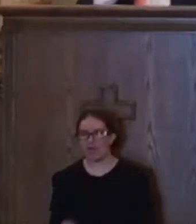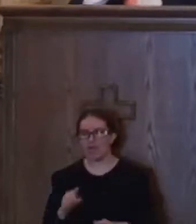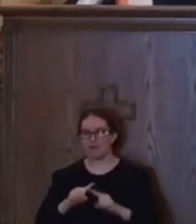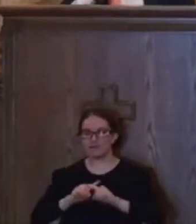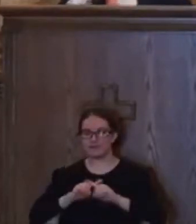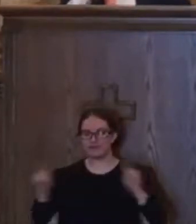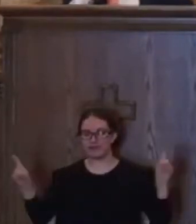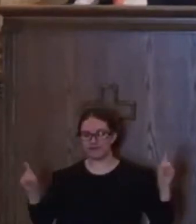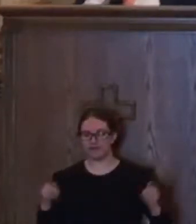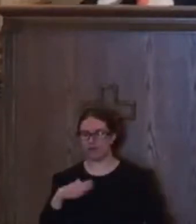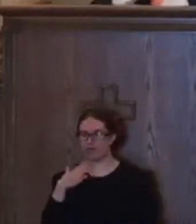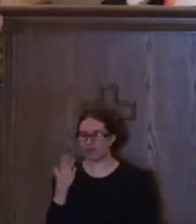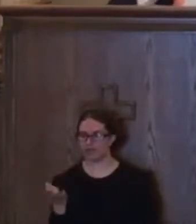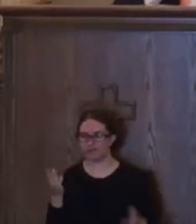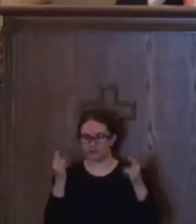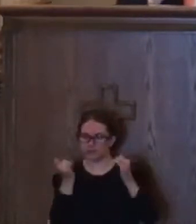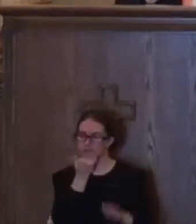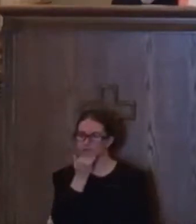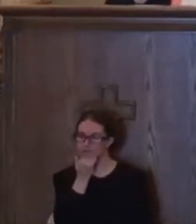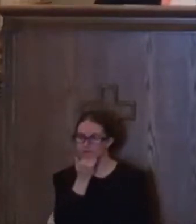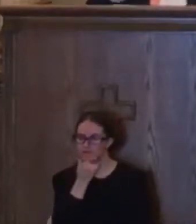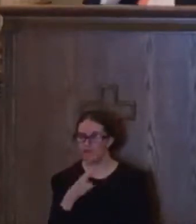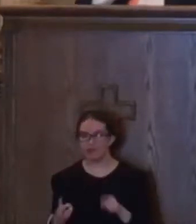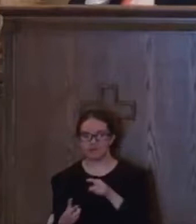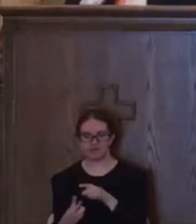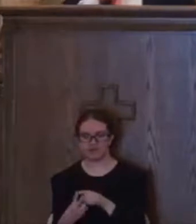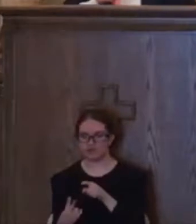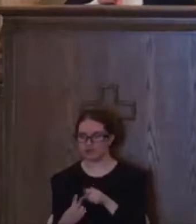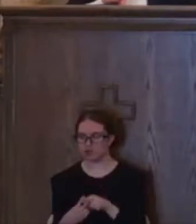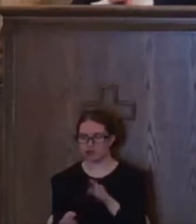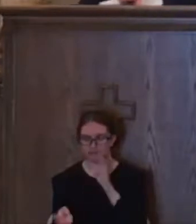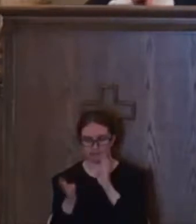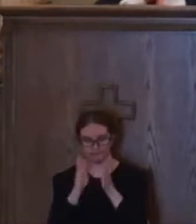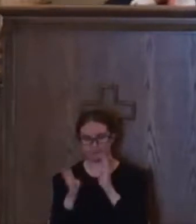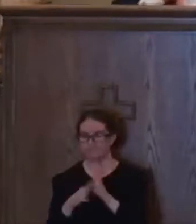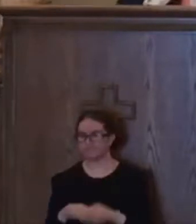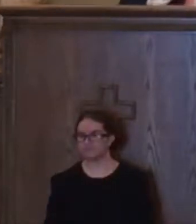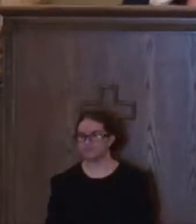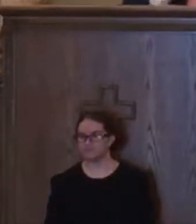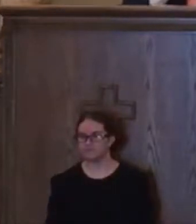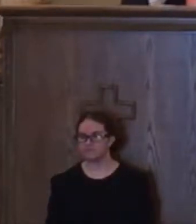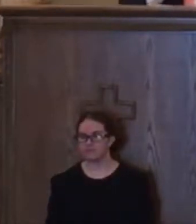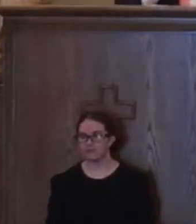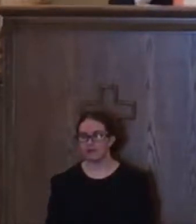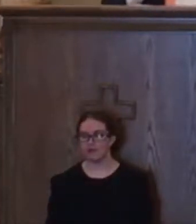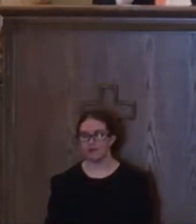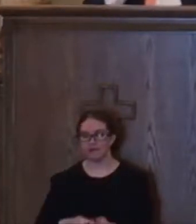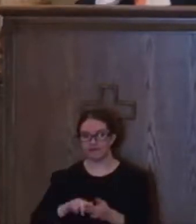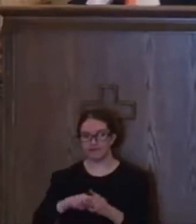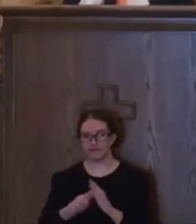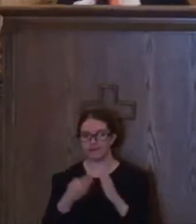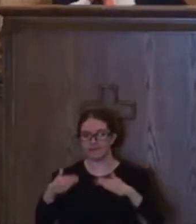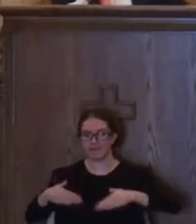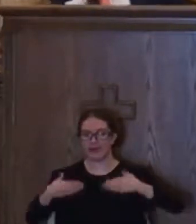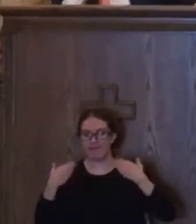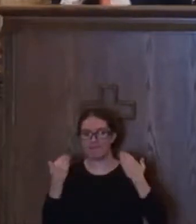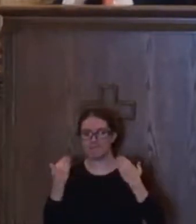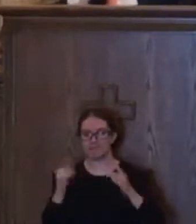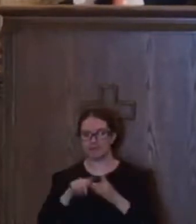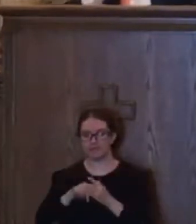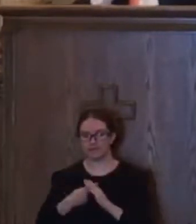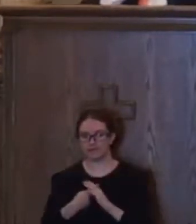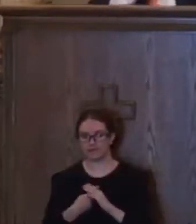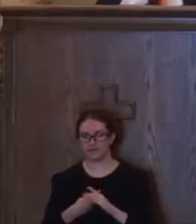between things going wrong and just deciding to talk about it all day. Amen. You know what the key to being happy is, and the